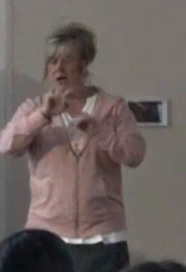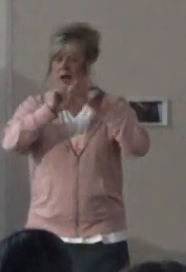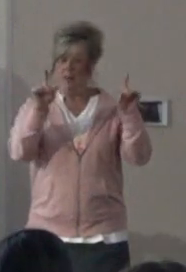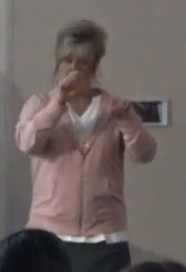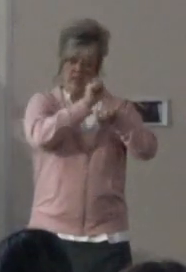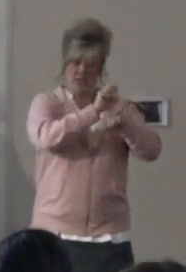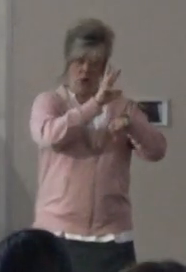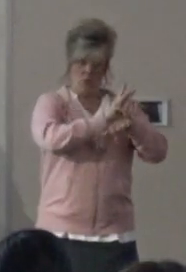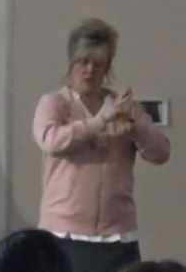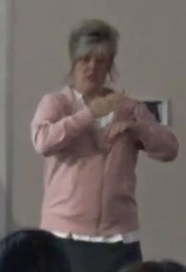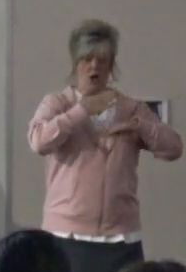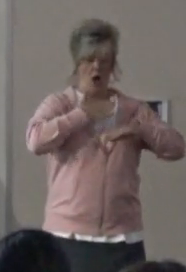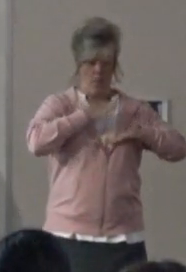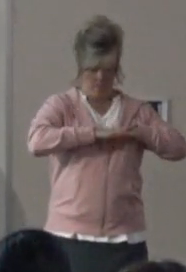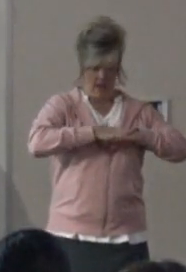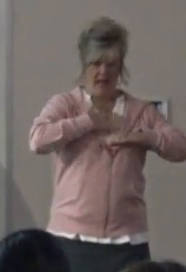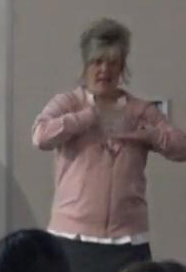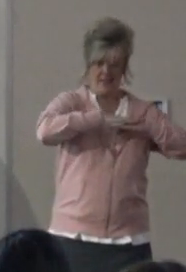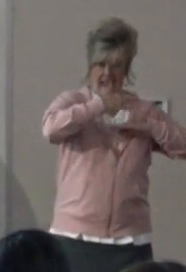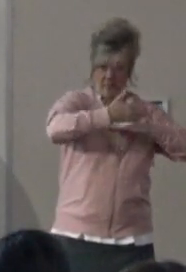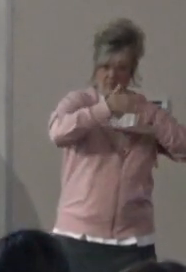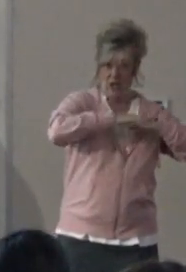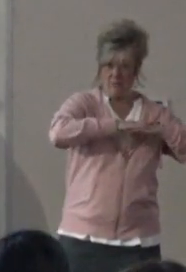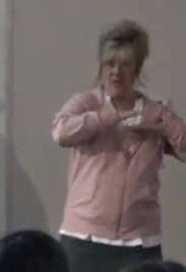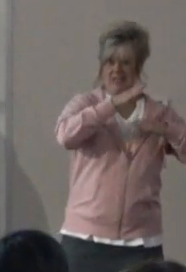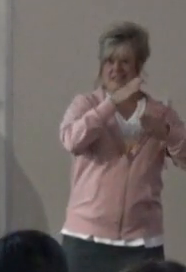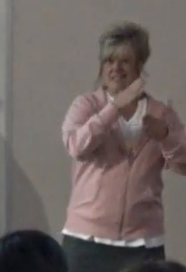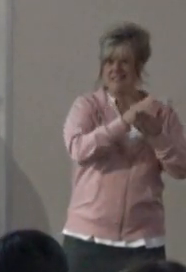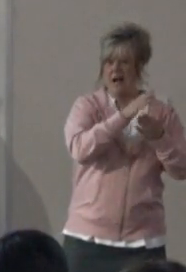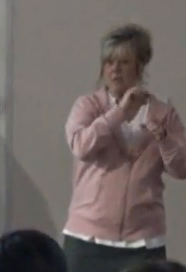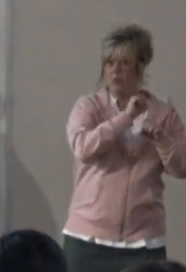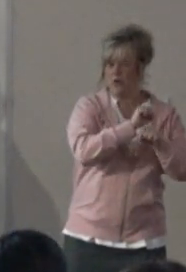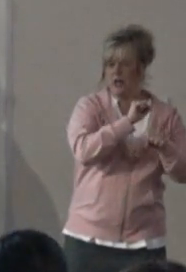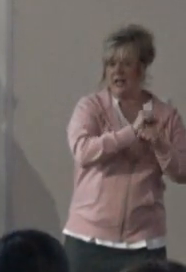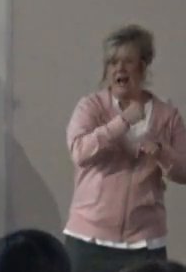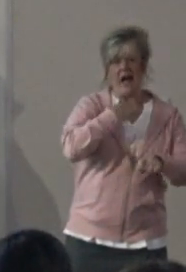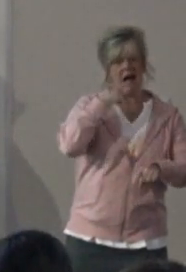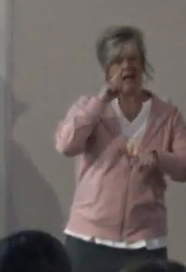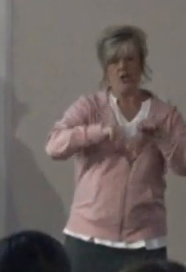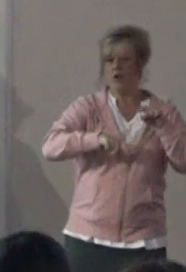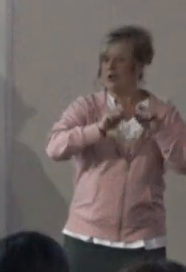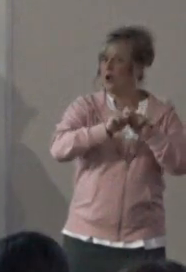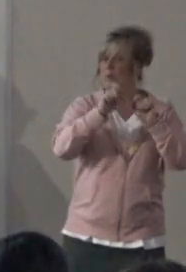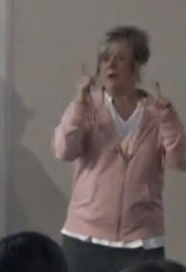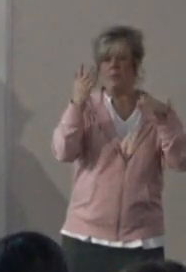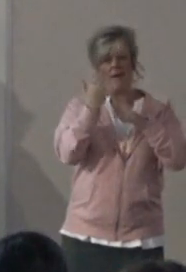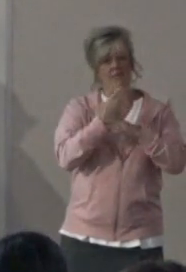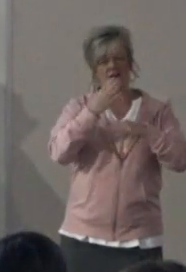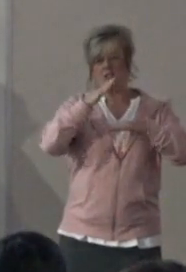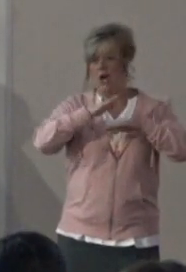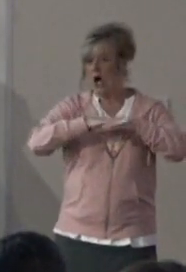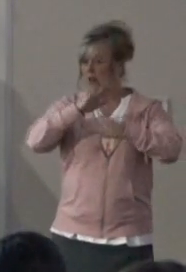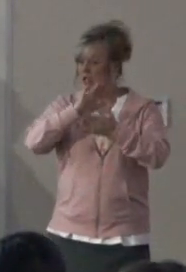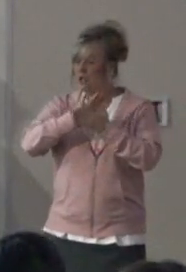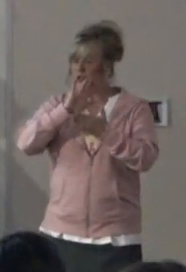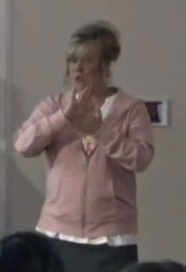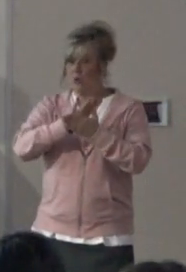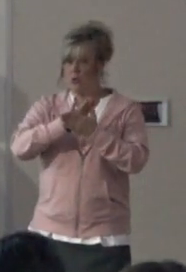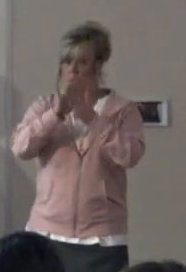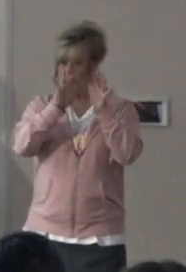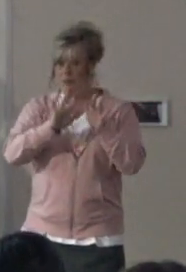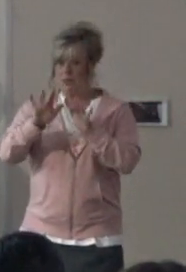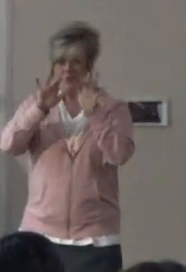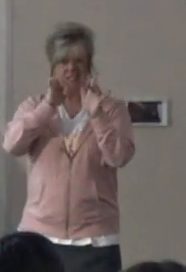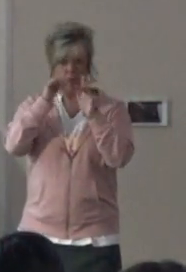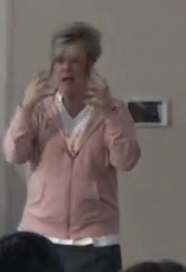on my laptop stopped working. So I had no way to open my files on the school computers because they weren't compatible with